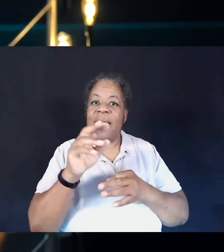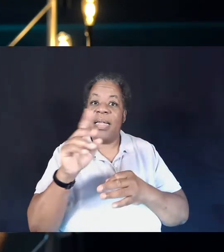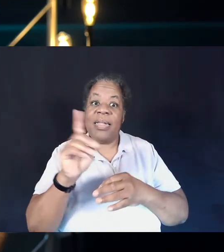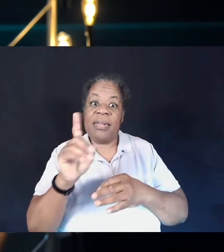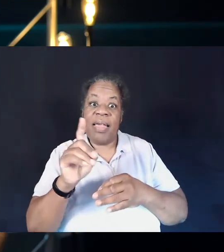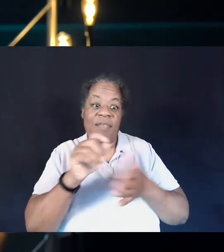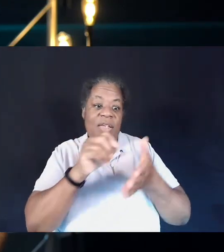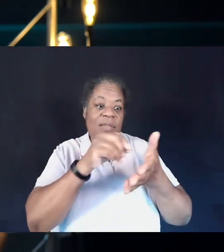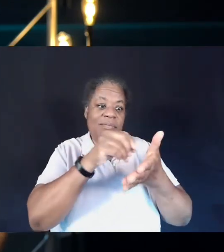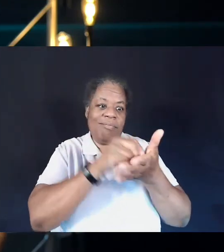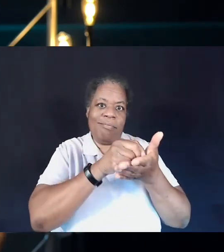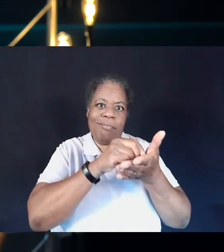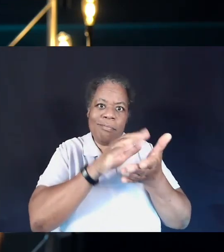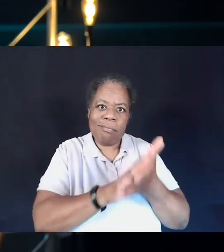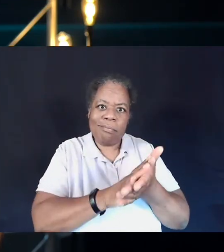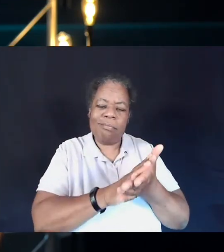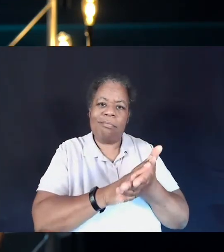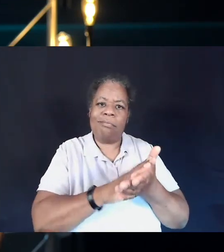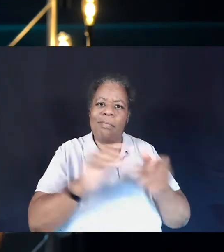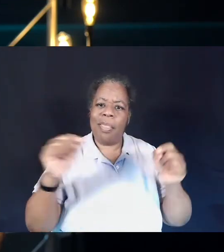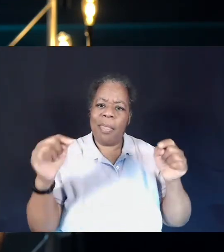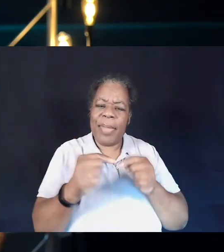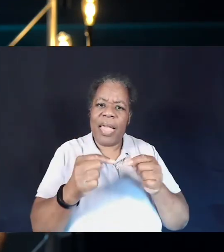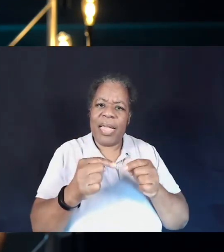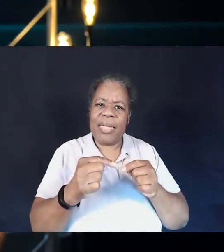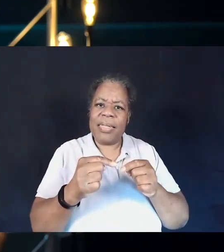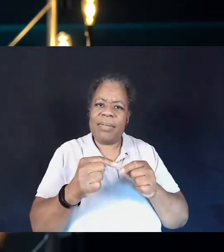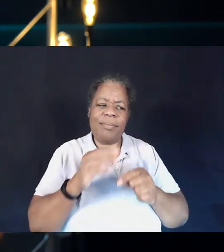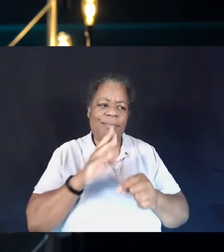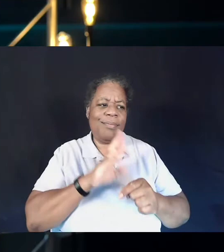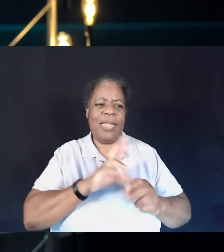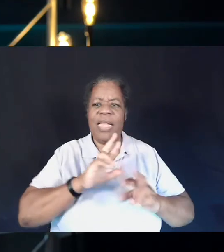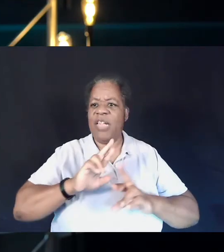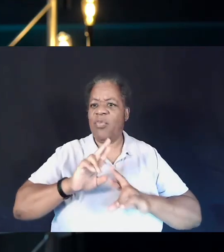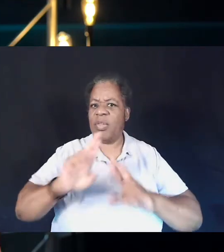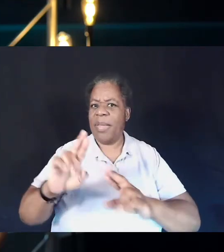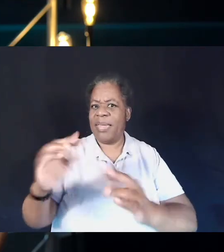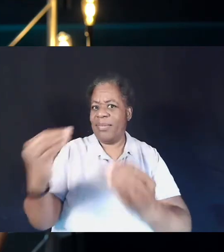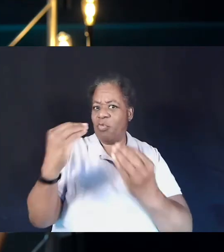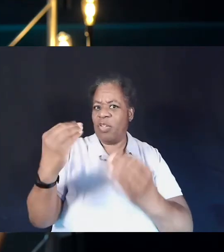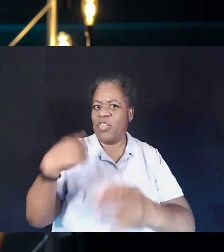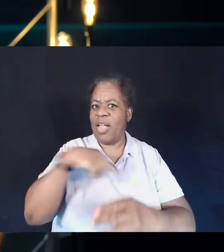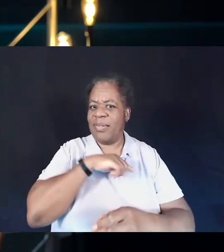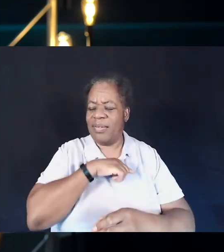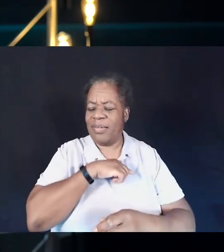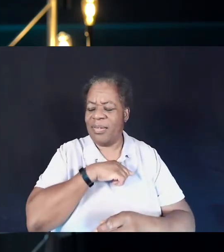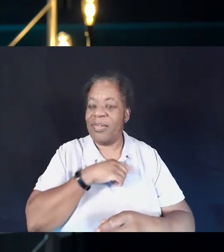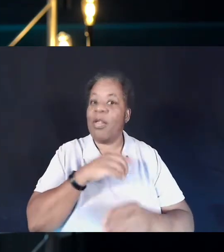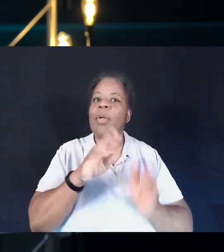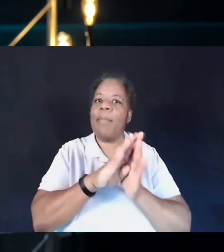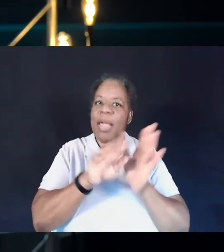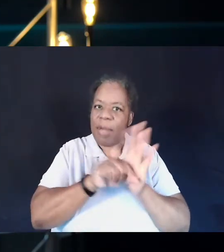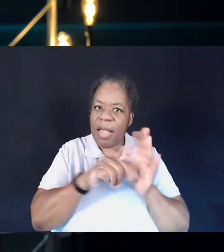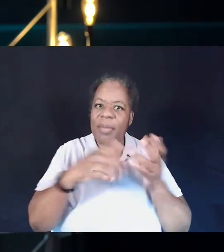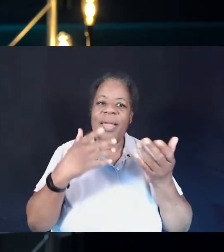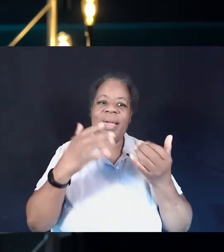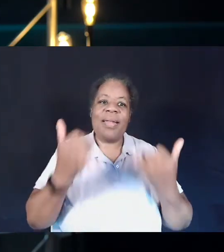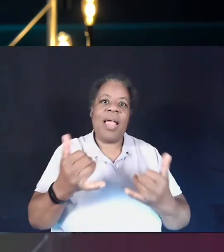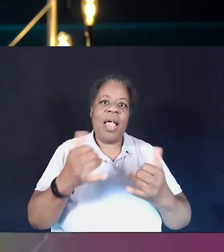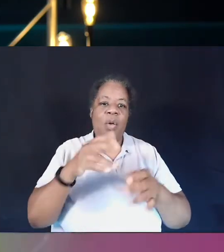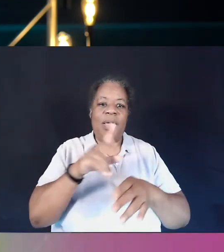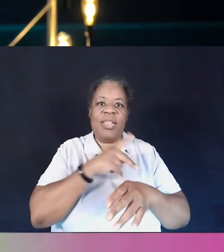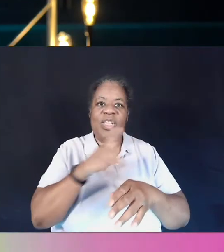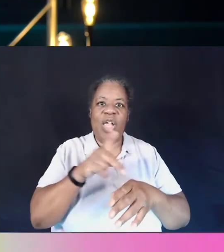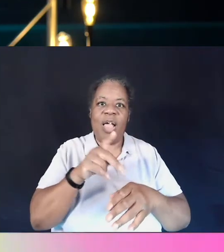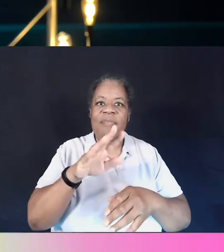way. And his response, I think, has so much to teach us today. So with that background, let's look at Psalm 51 and read together. He says